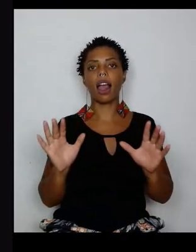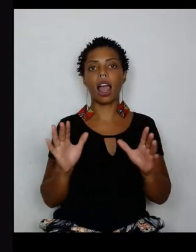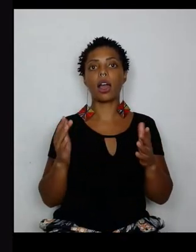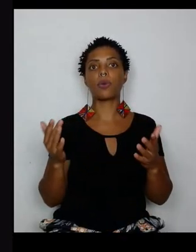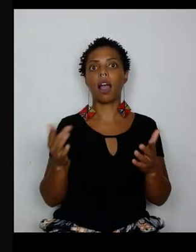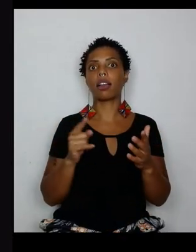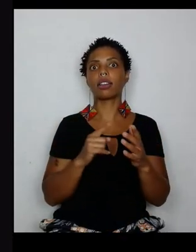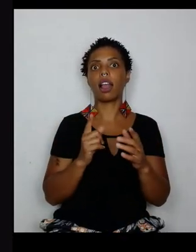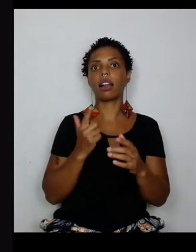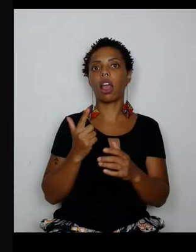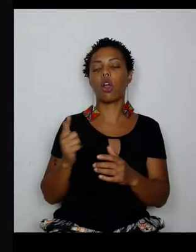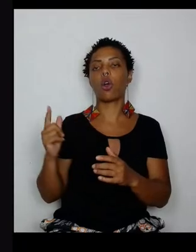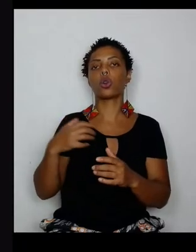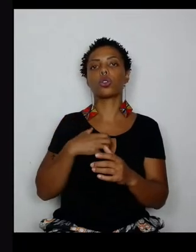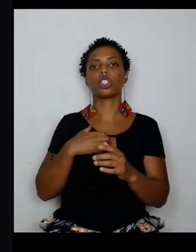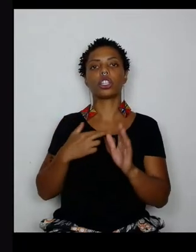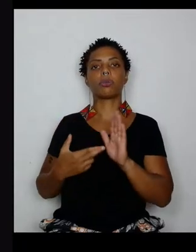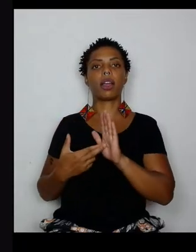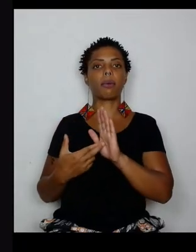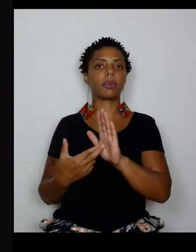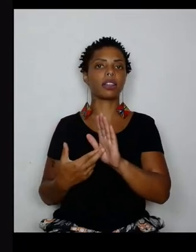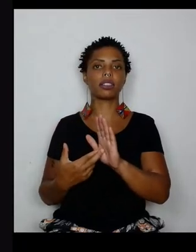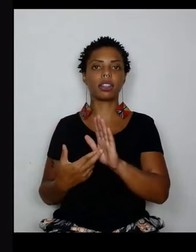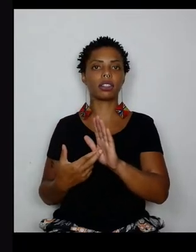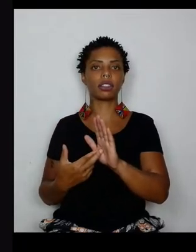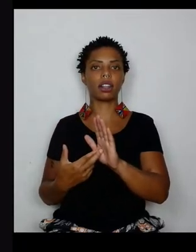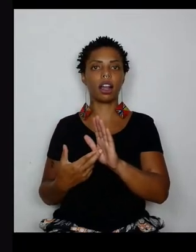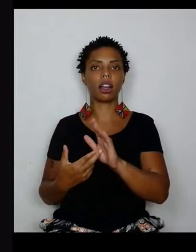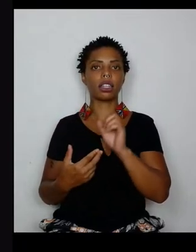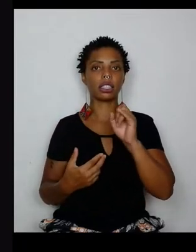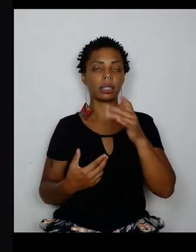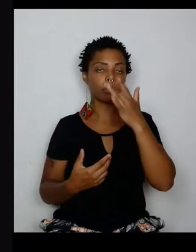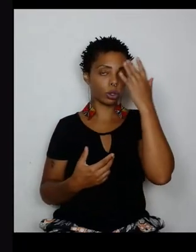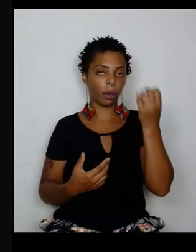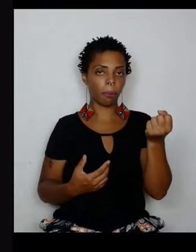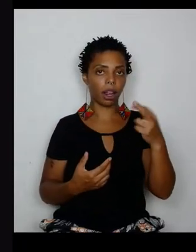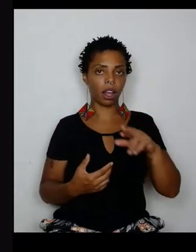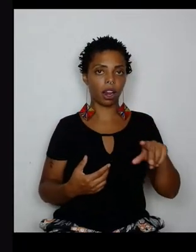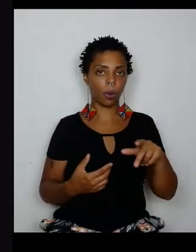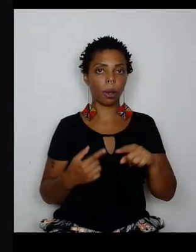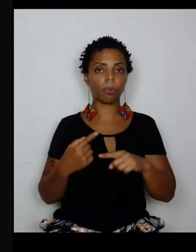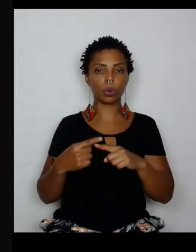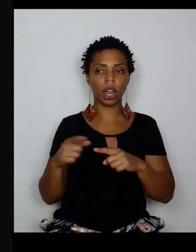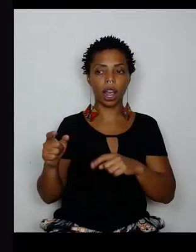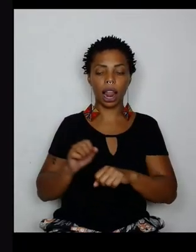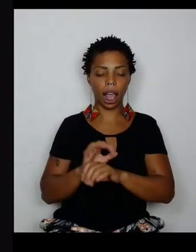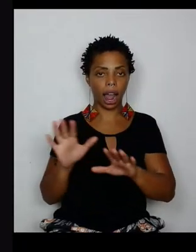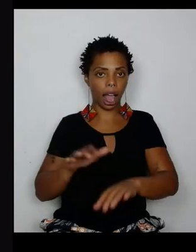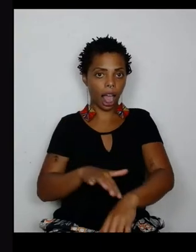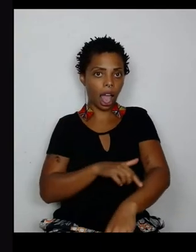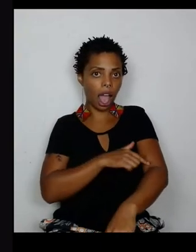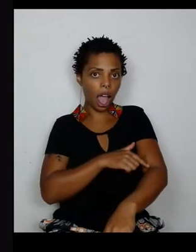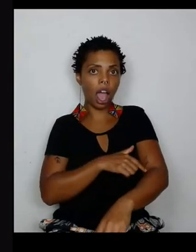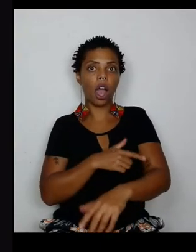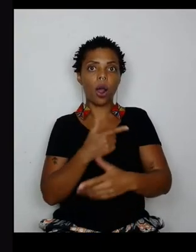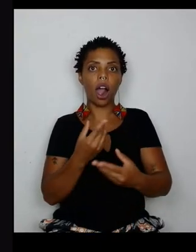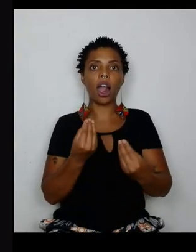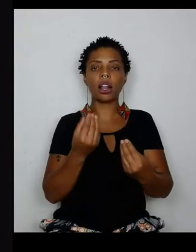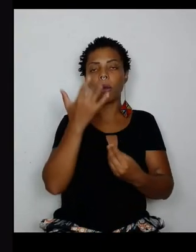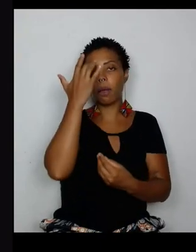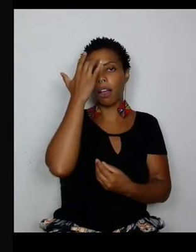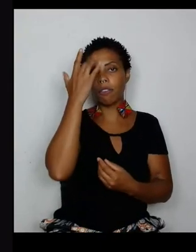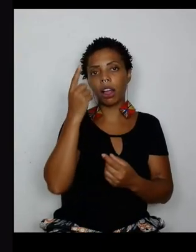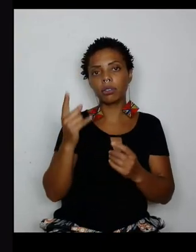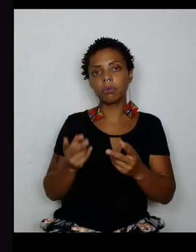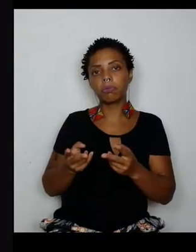people of color and their lighter pigmentation thus facilitated their identification with the